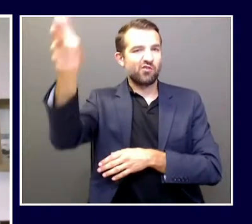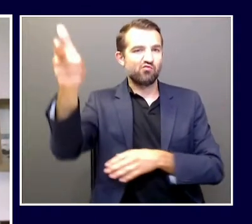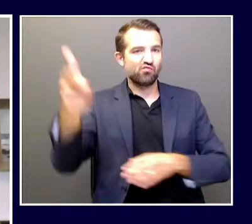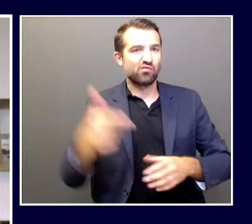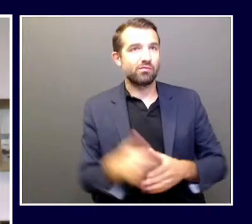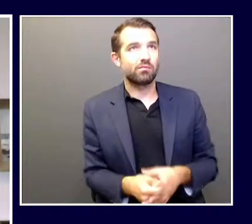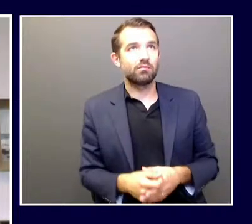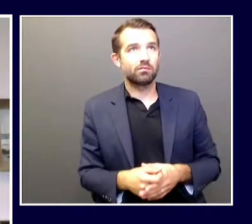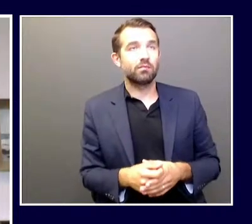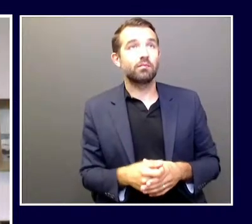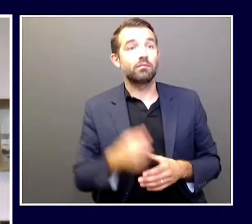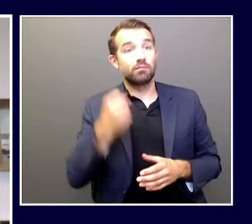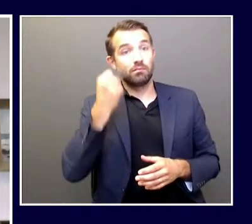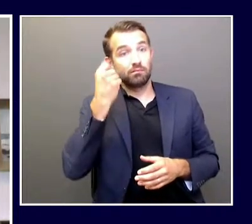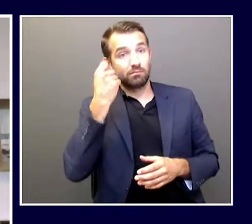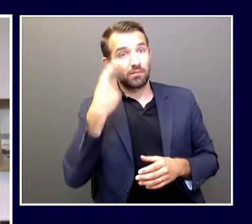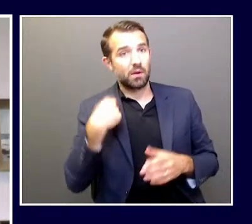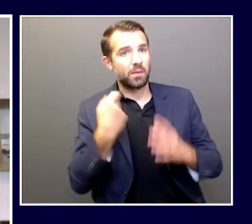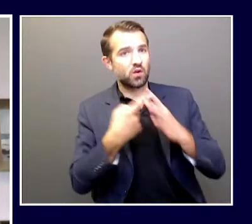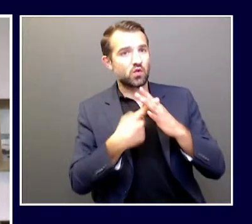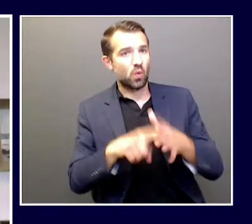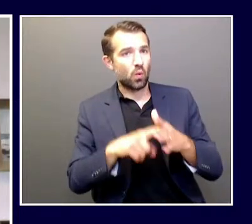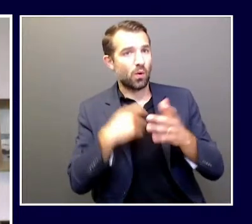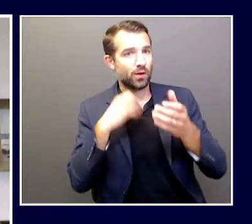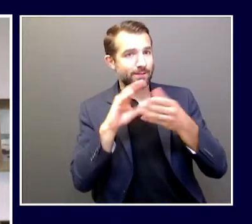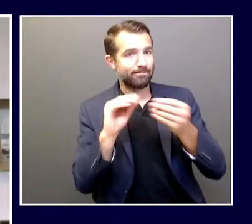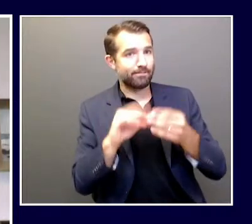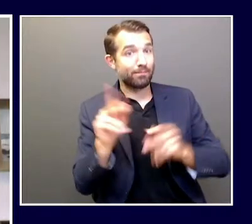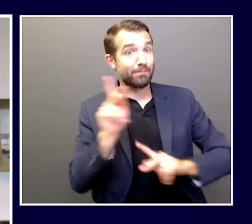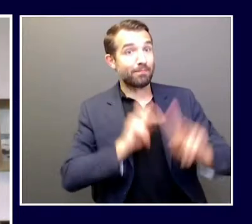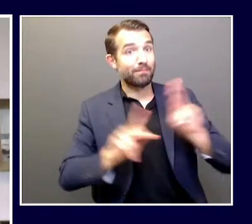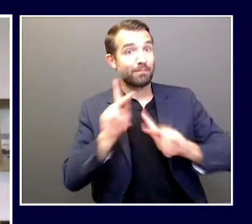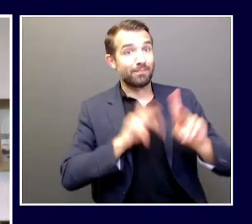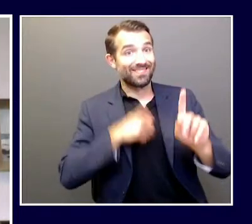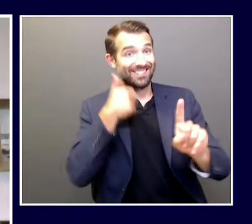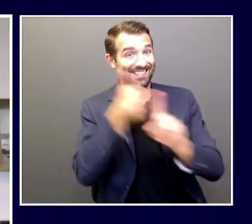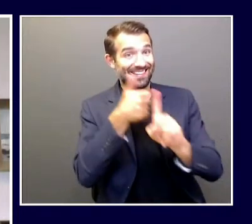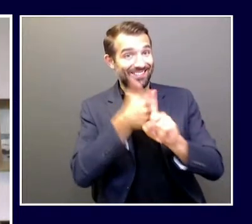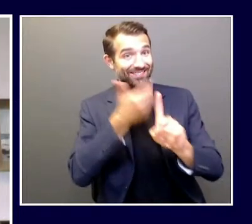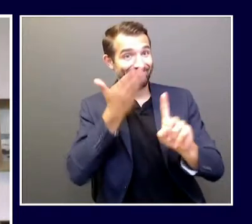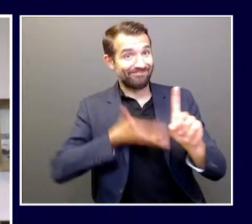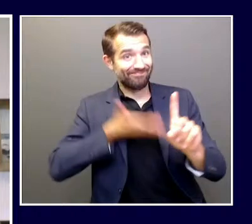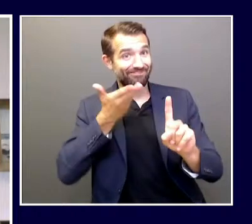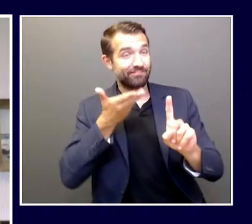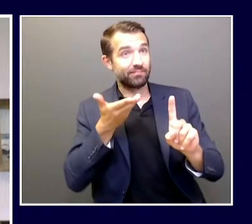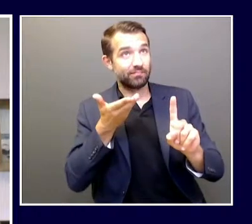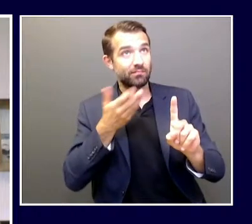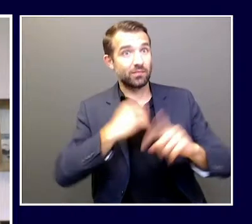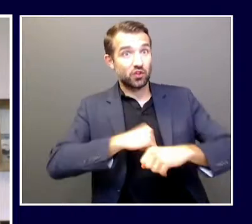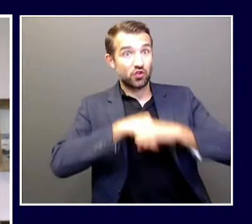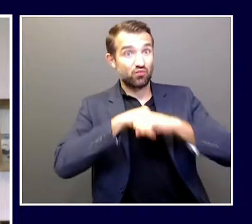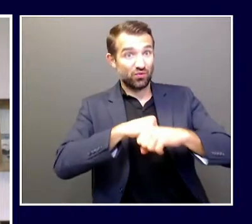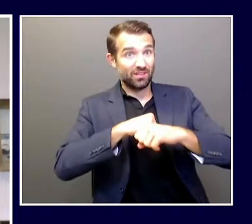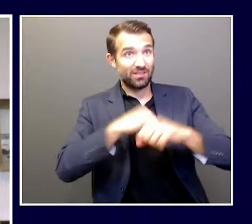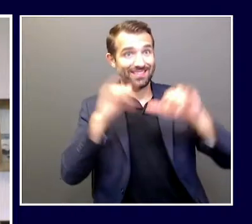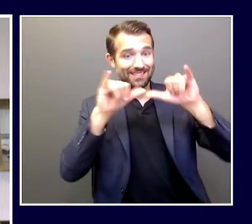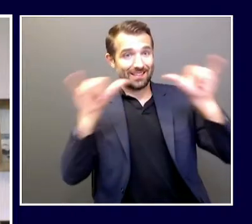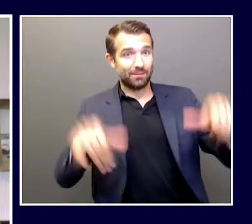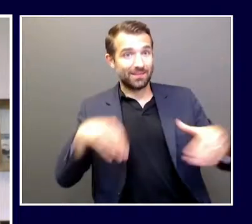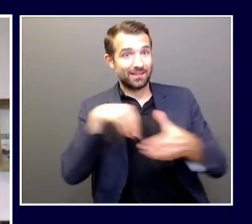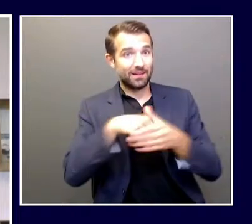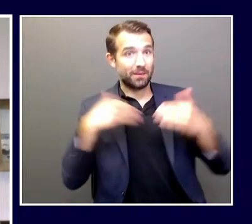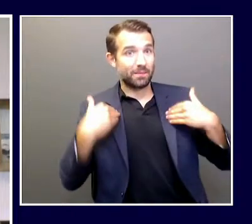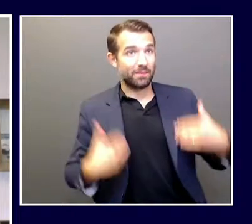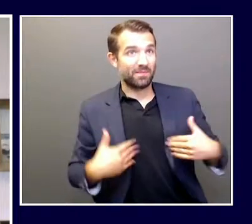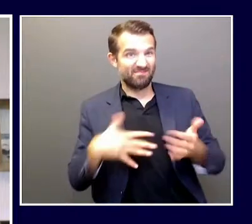by noting that individuals who are immune compromised, severely or moderately so, are already receiving their additional